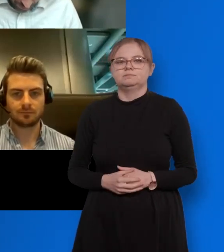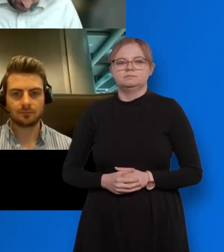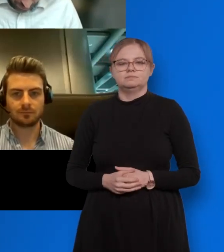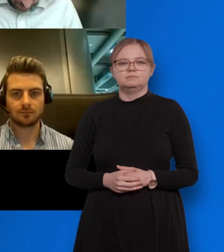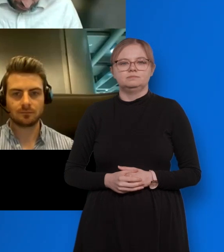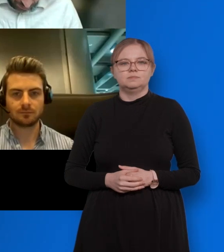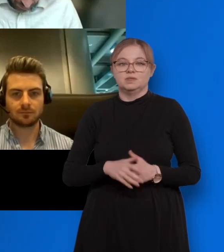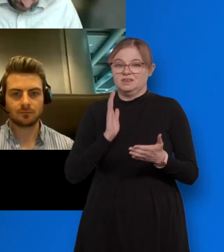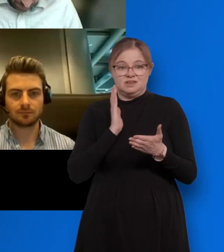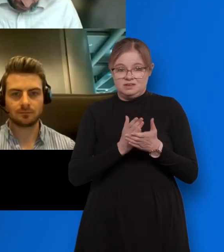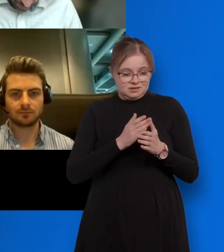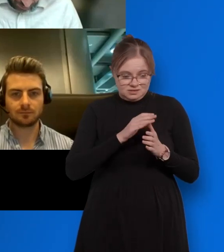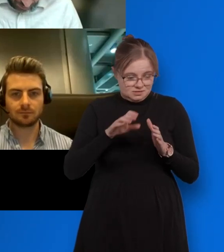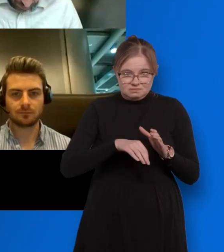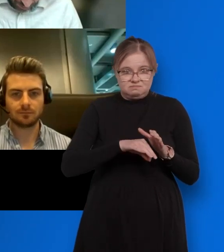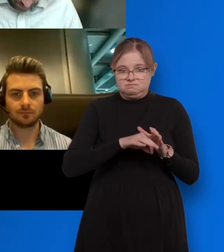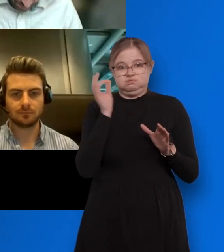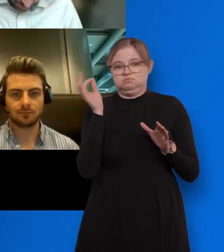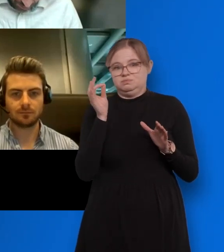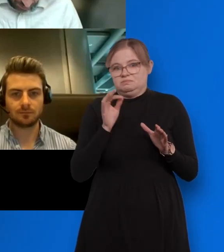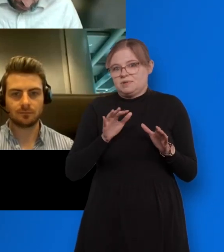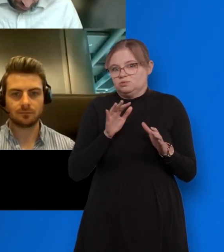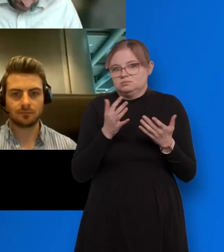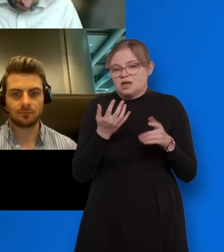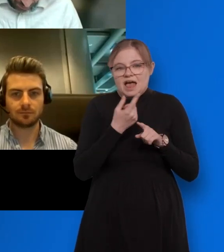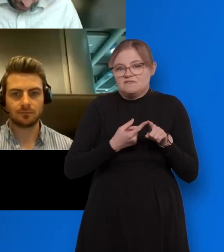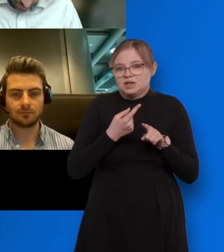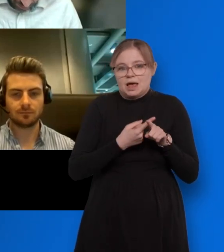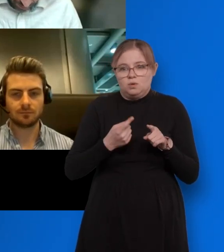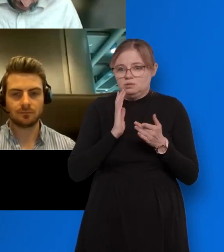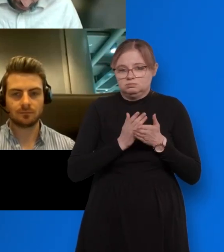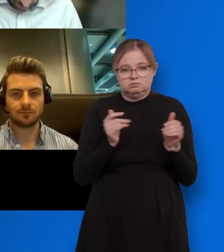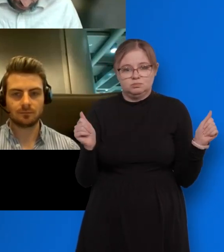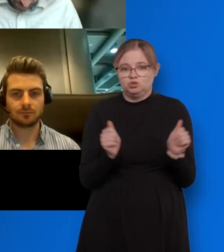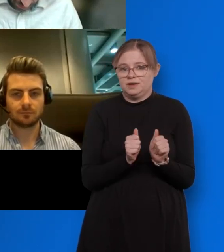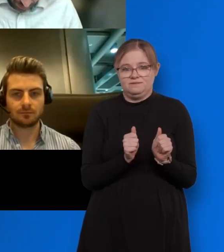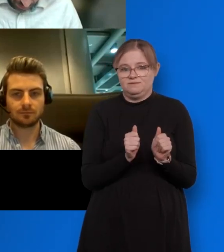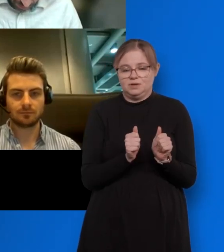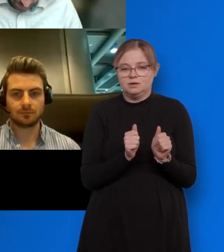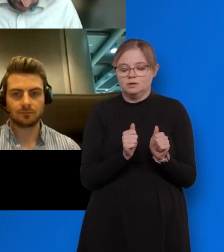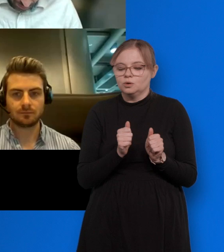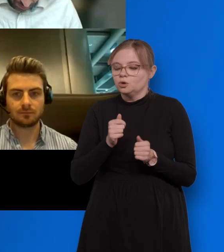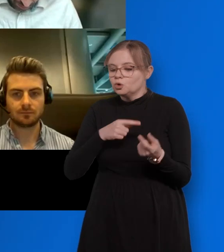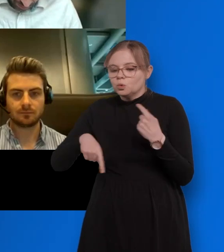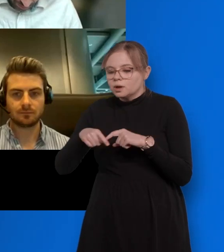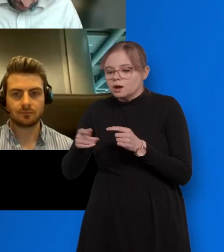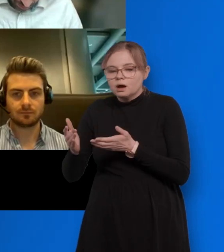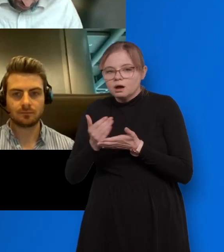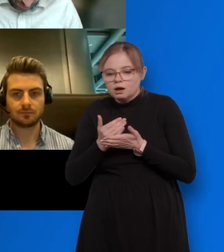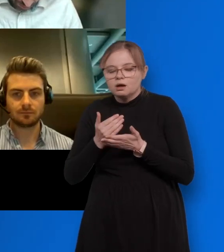it literally takes about half an hour, and whatever we send off the